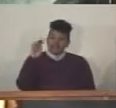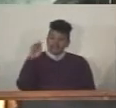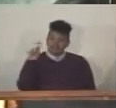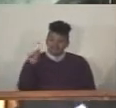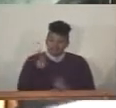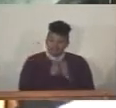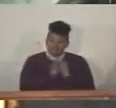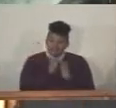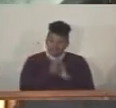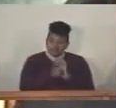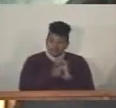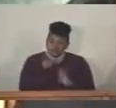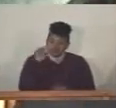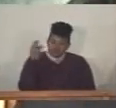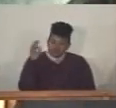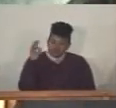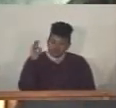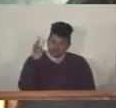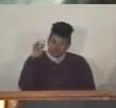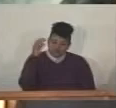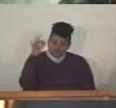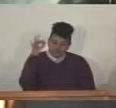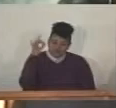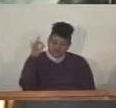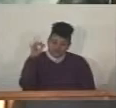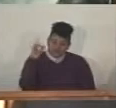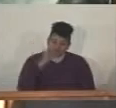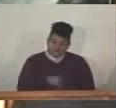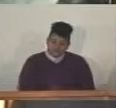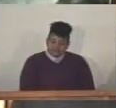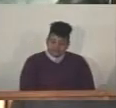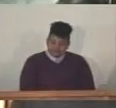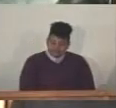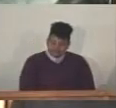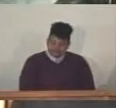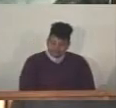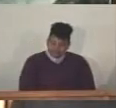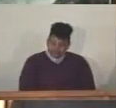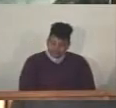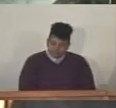with the appropriate vote of 2/3 of the Senate.